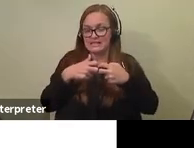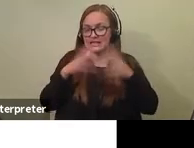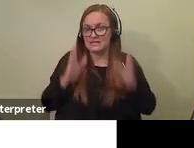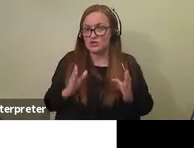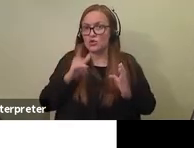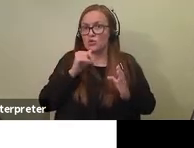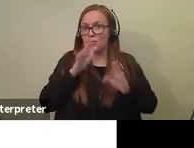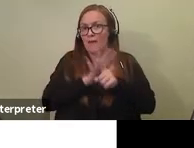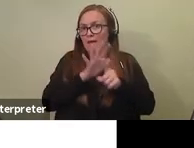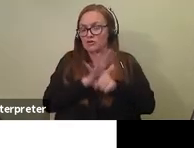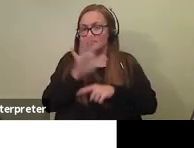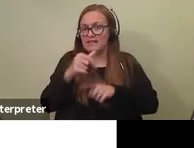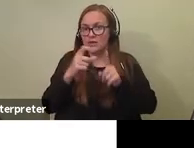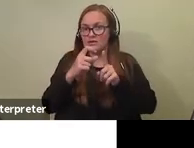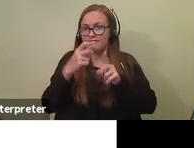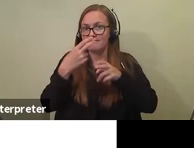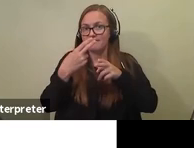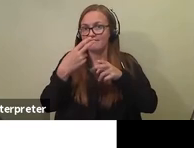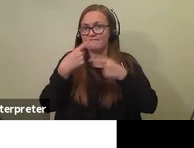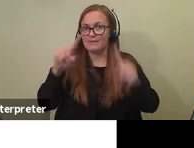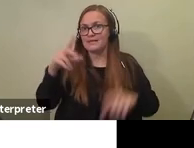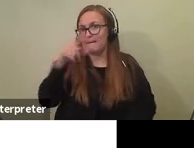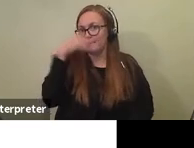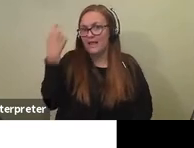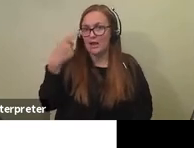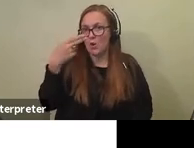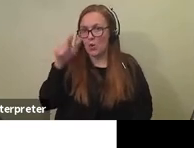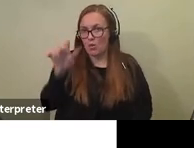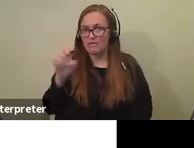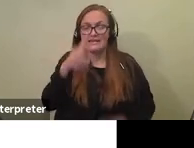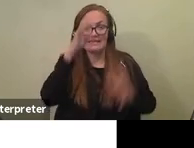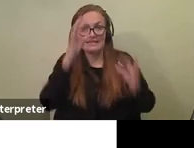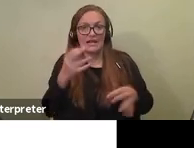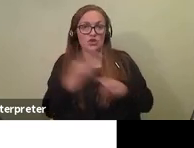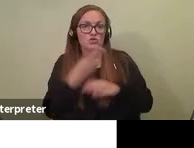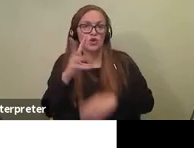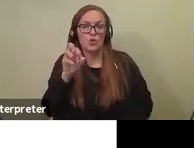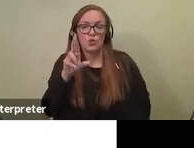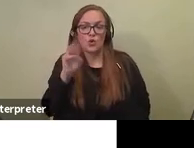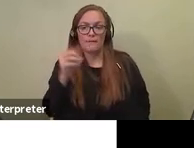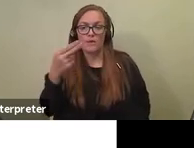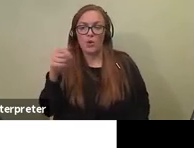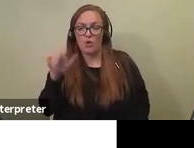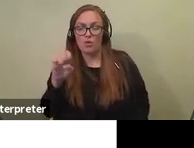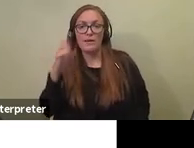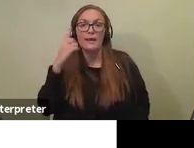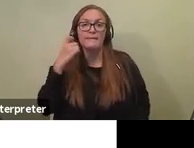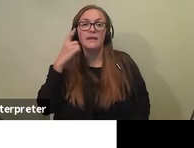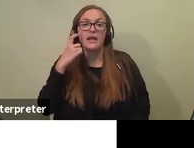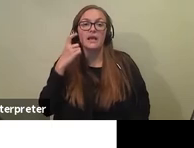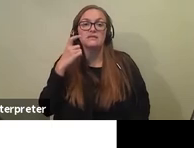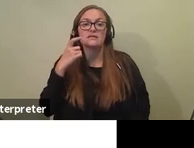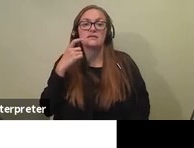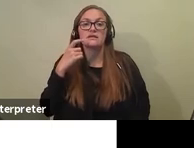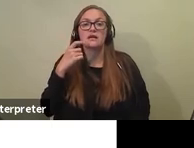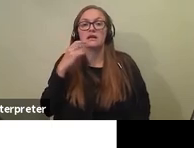the word wormhole because, as the quote here says, topologists would call it a multiply connected